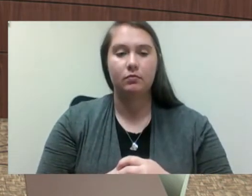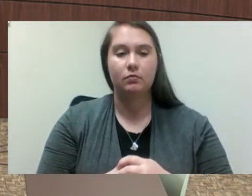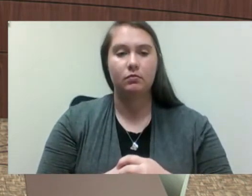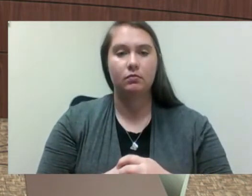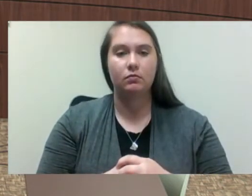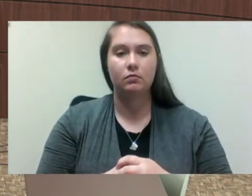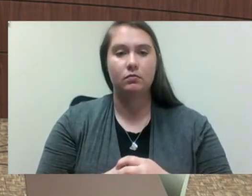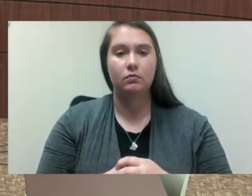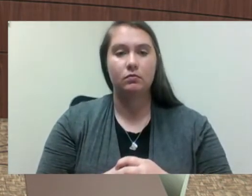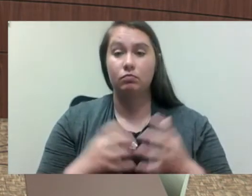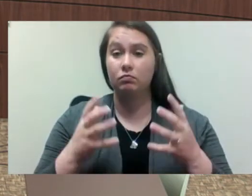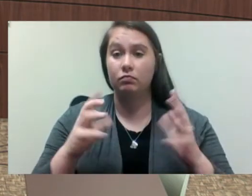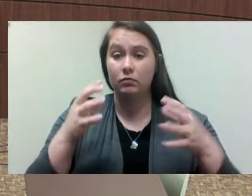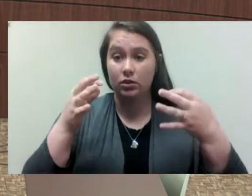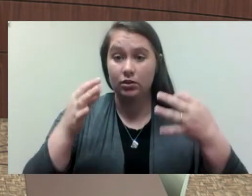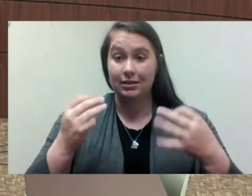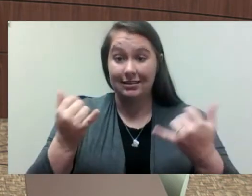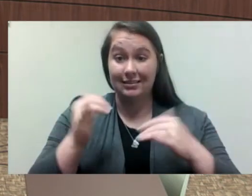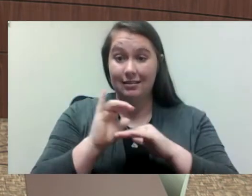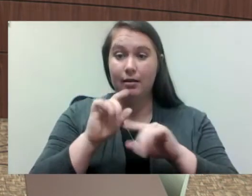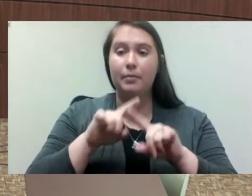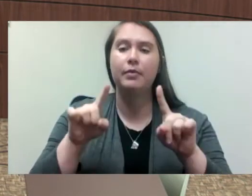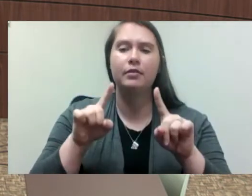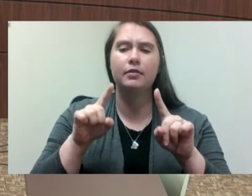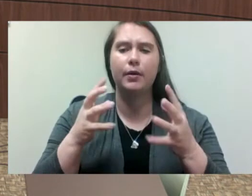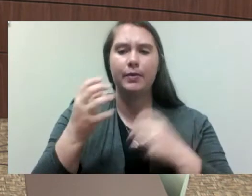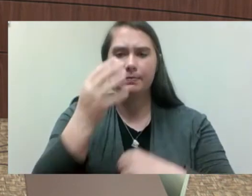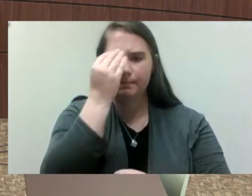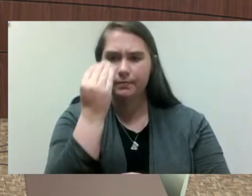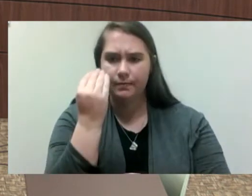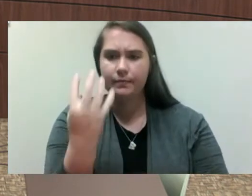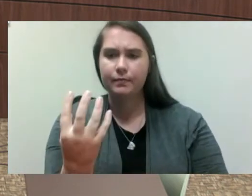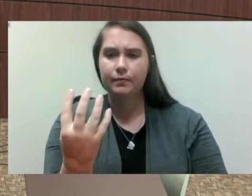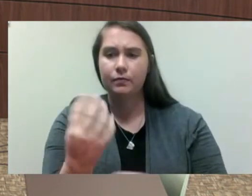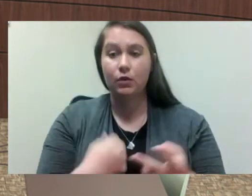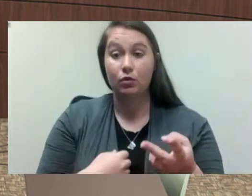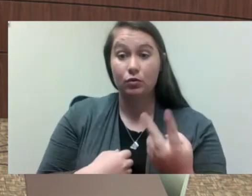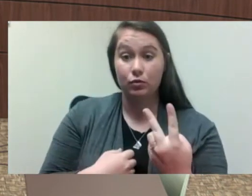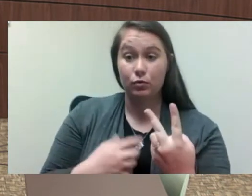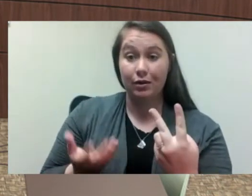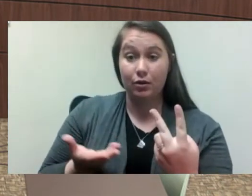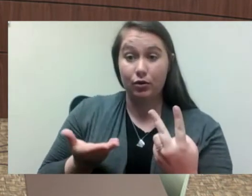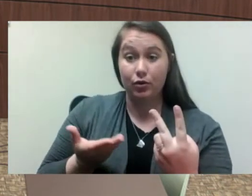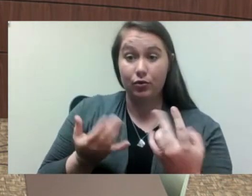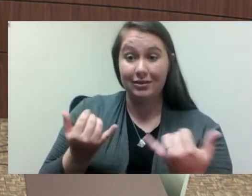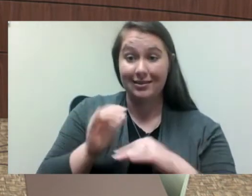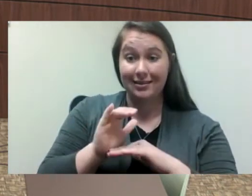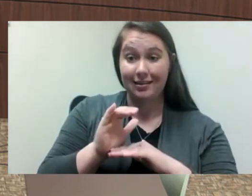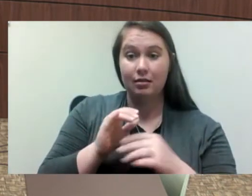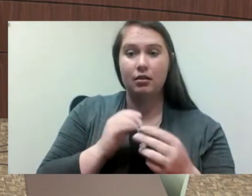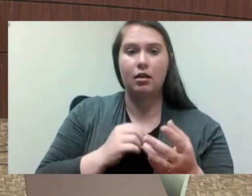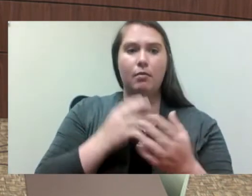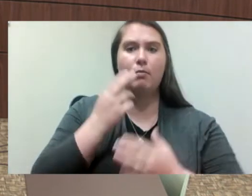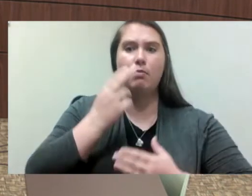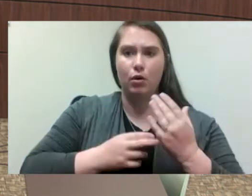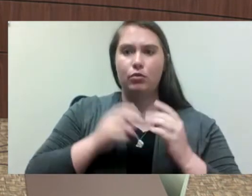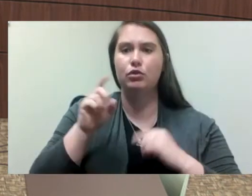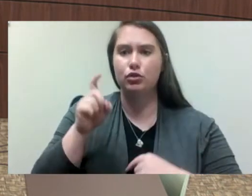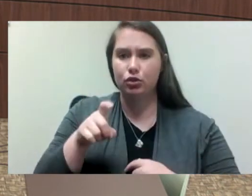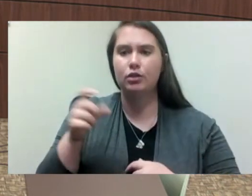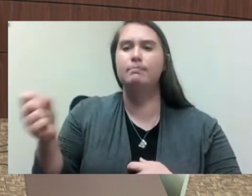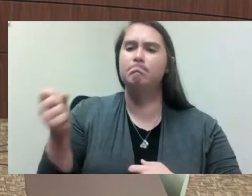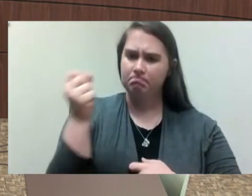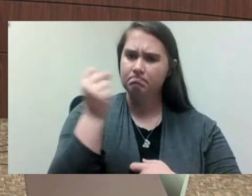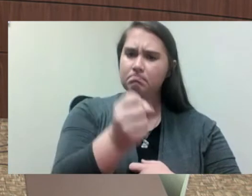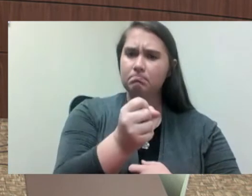we got to make our decision tonight, but I do want to say that the two who were here tonight both deserve to be here.